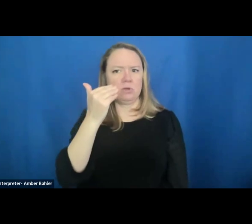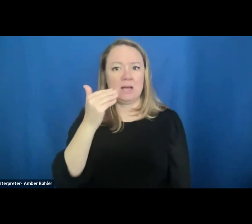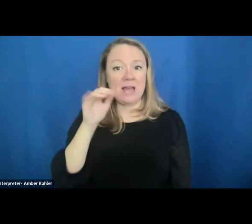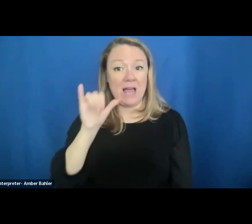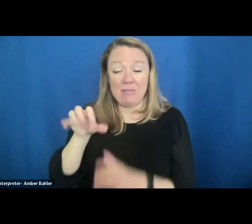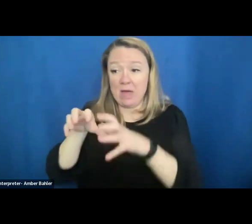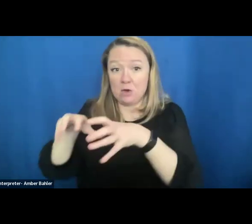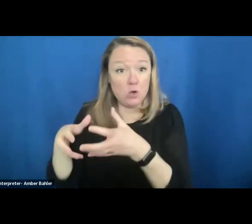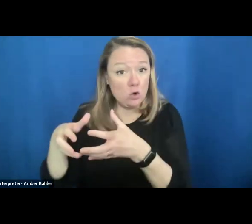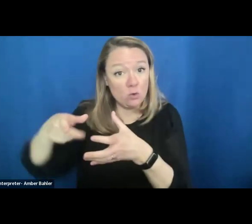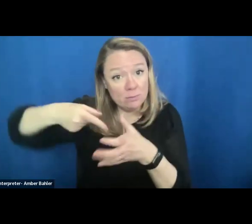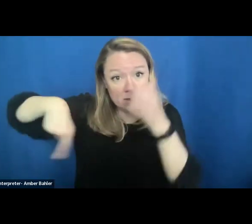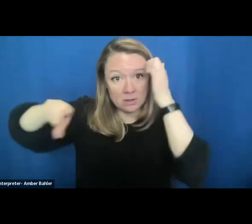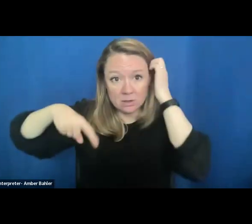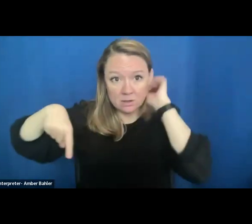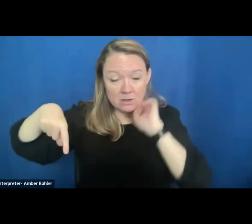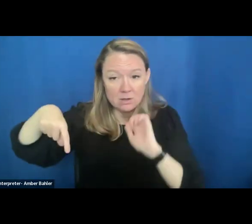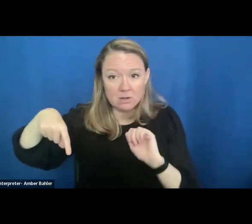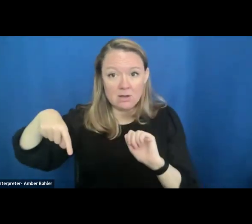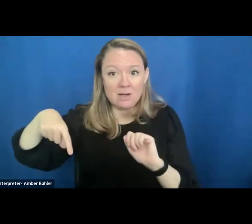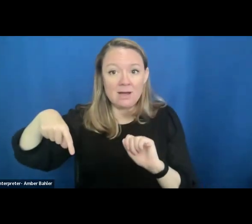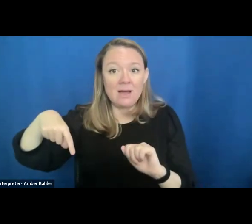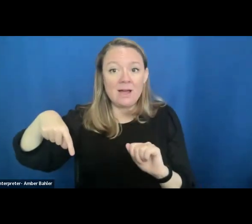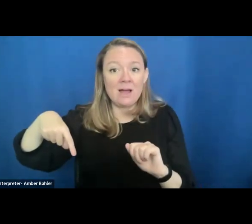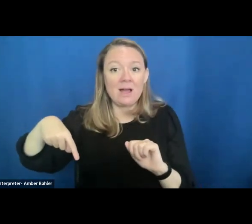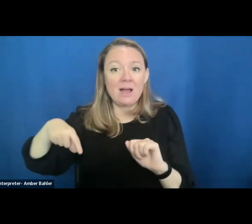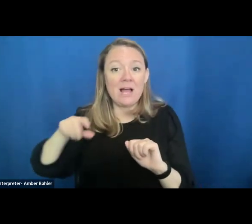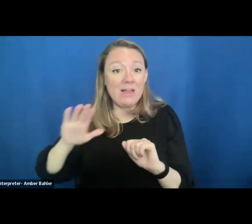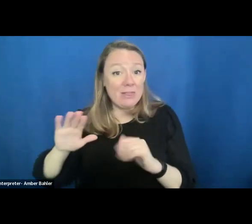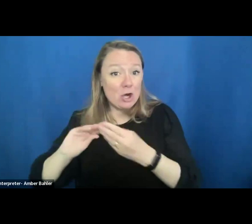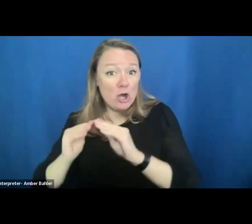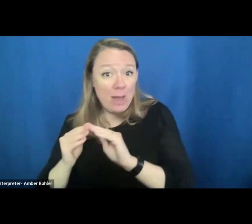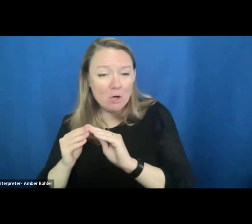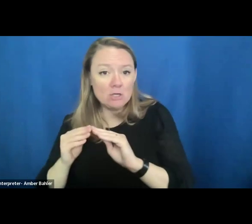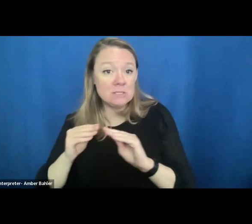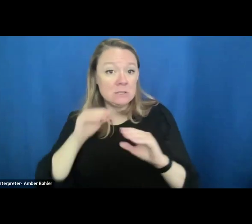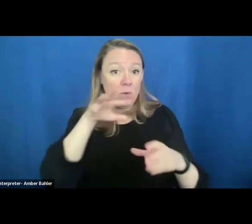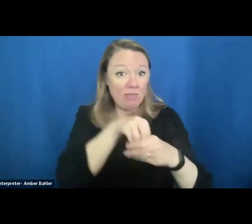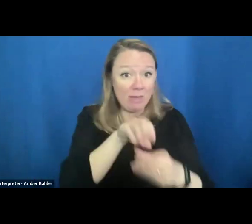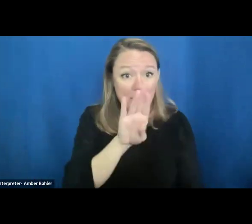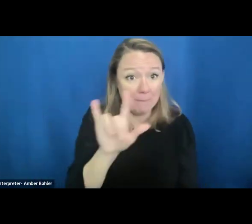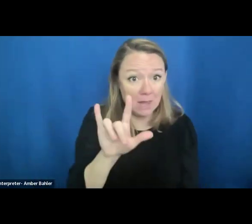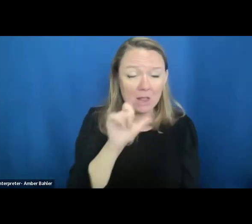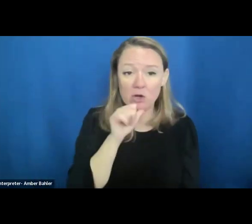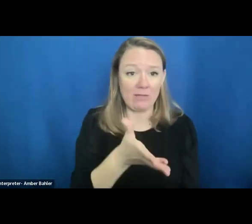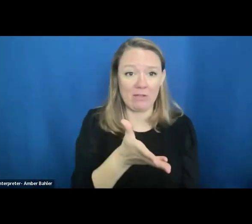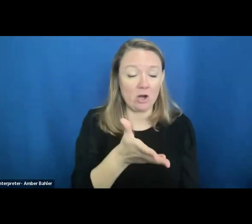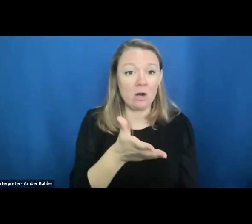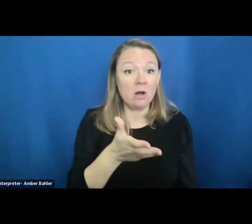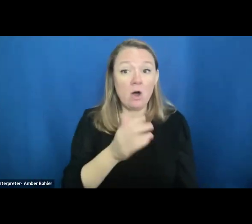painted, I should say, into the bill by number. Not intentionally, but I just think